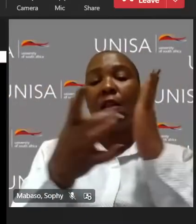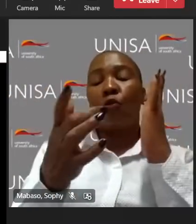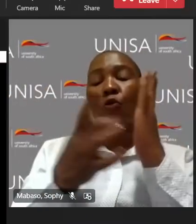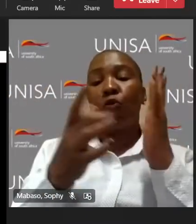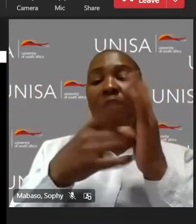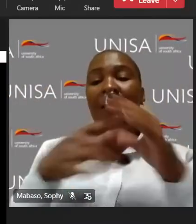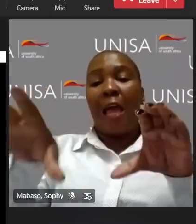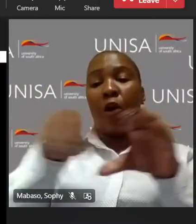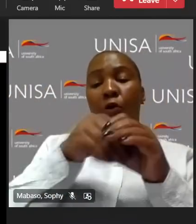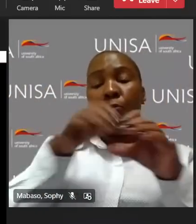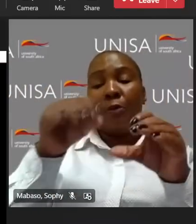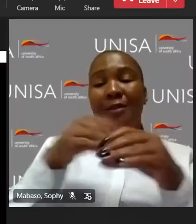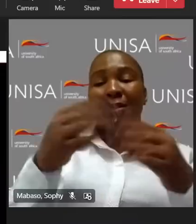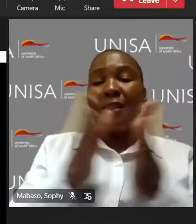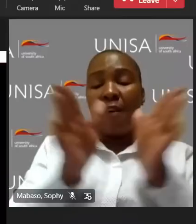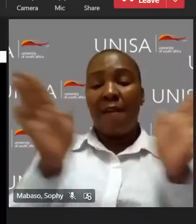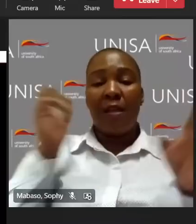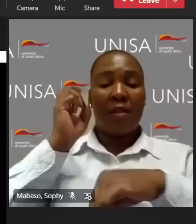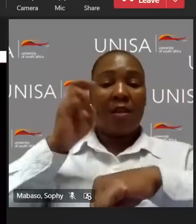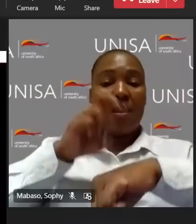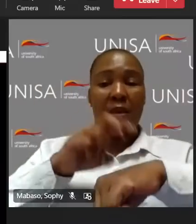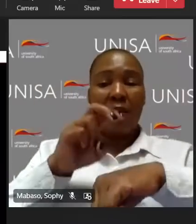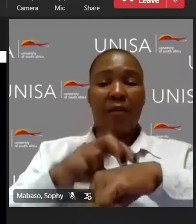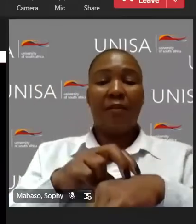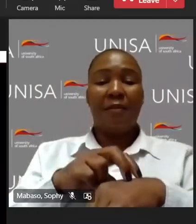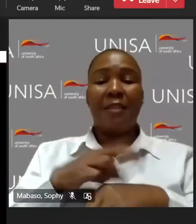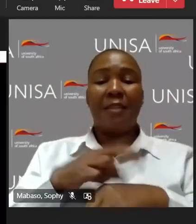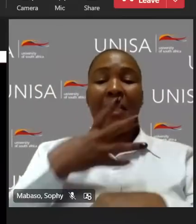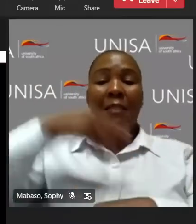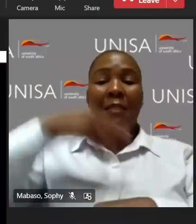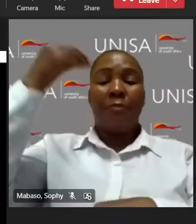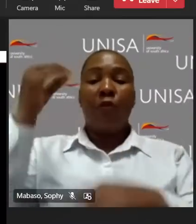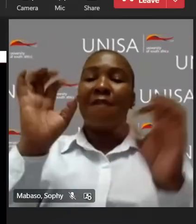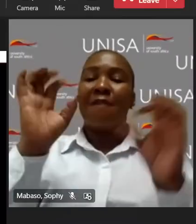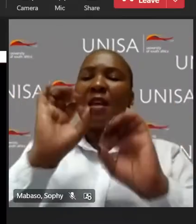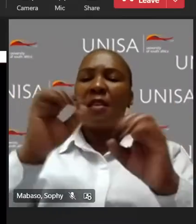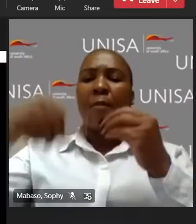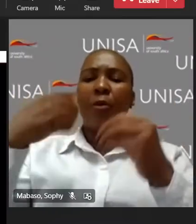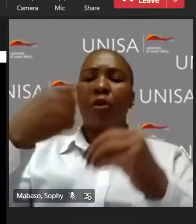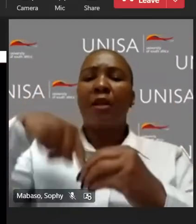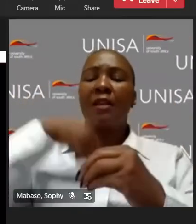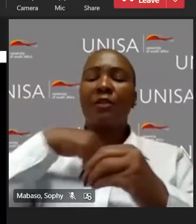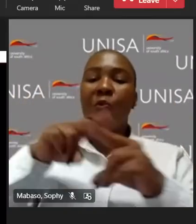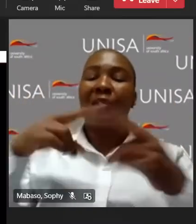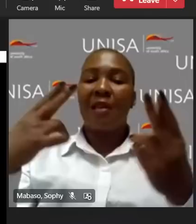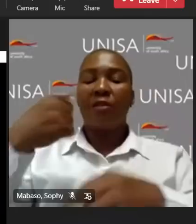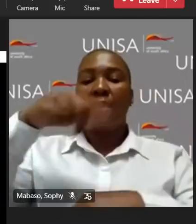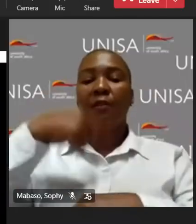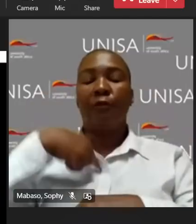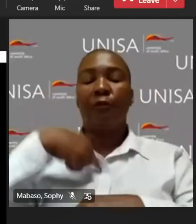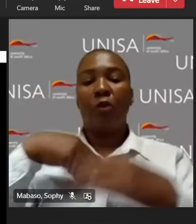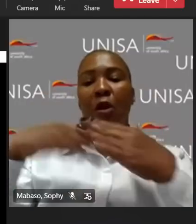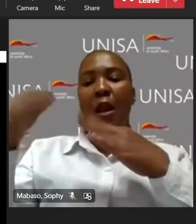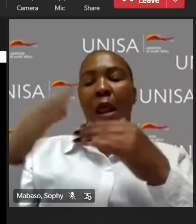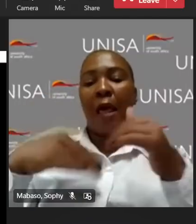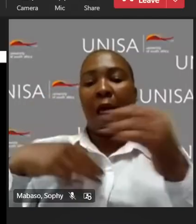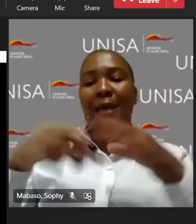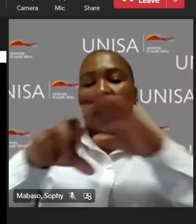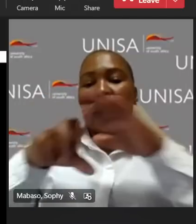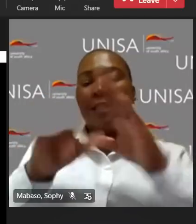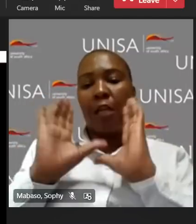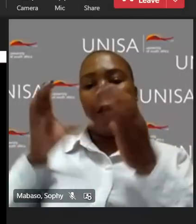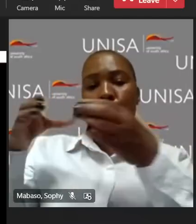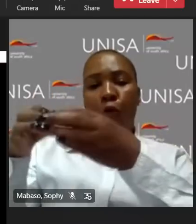needs. In the spirit of nothing about us without us, we established regional forums